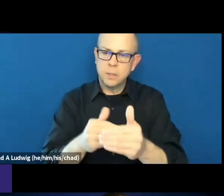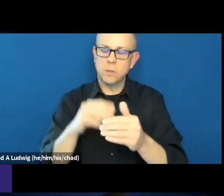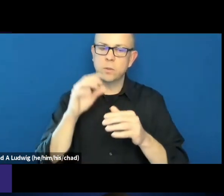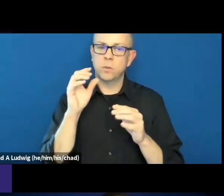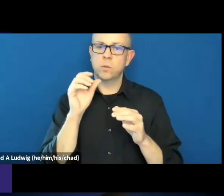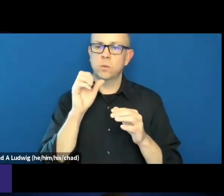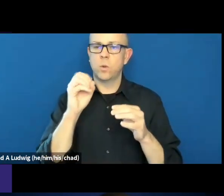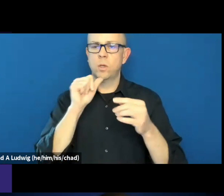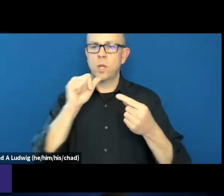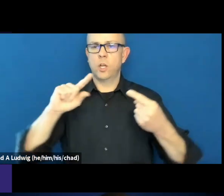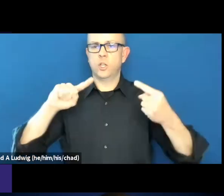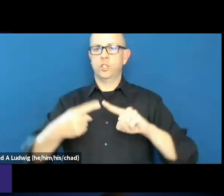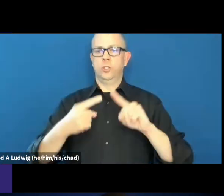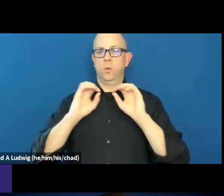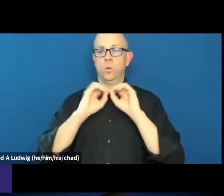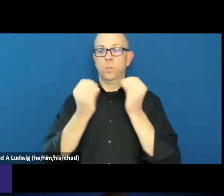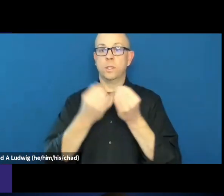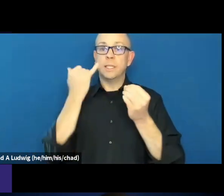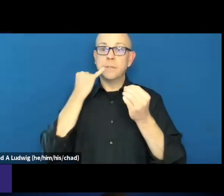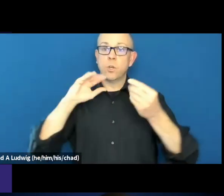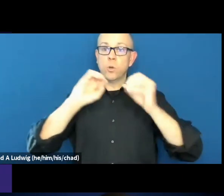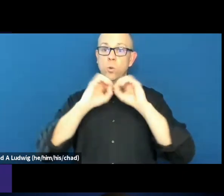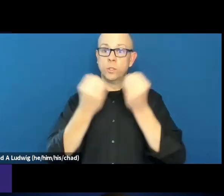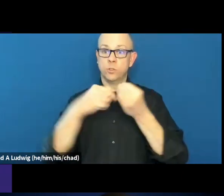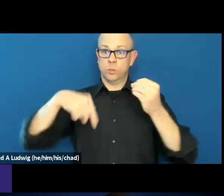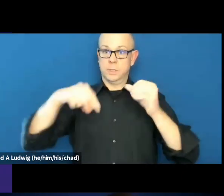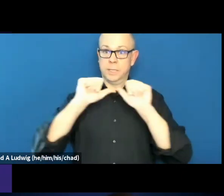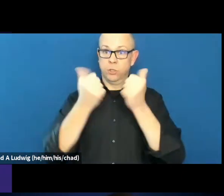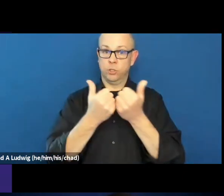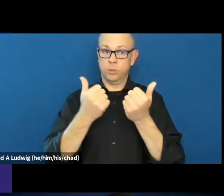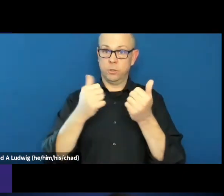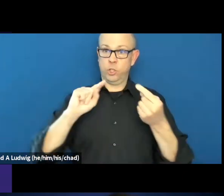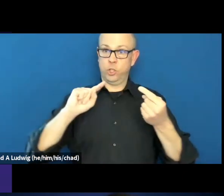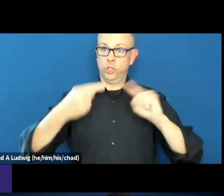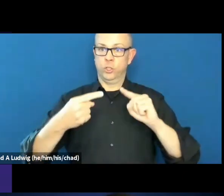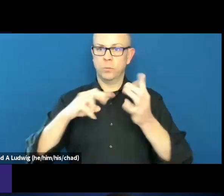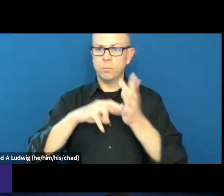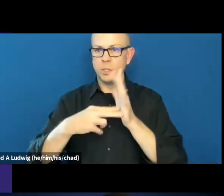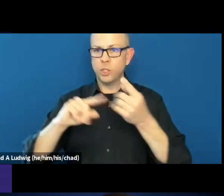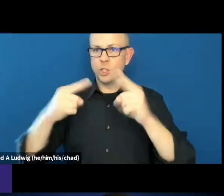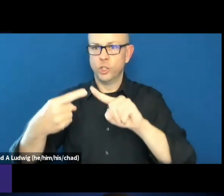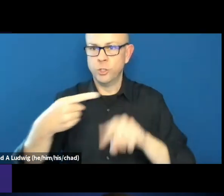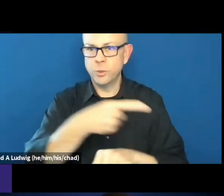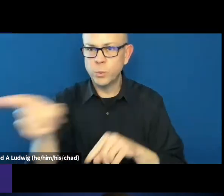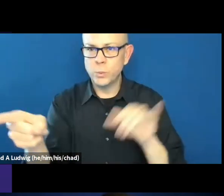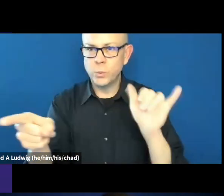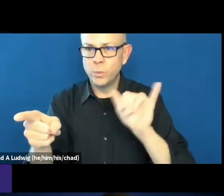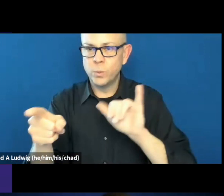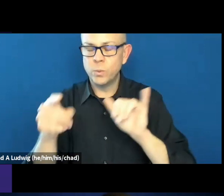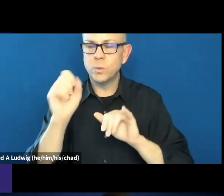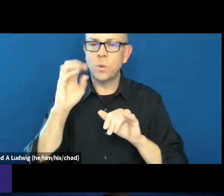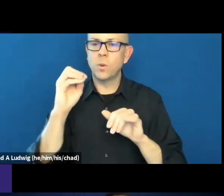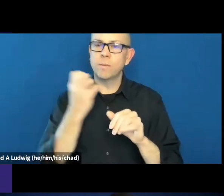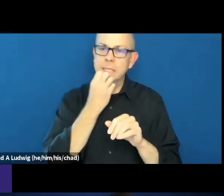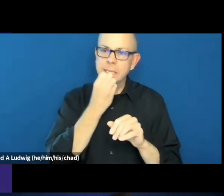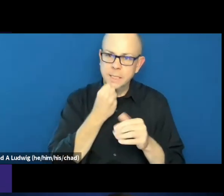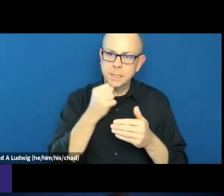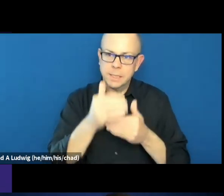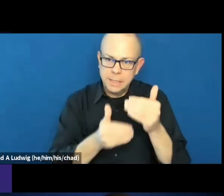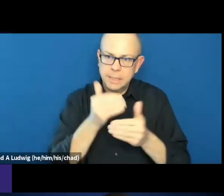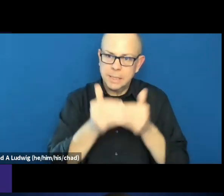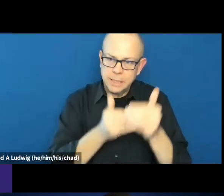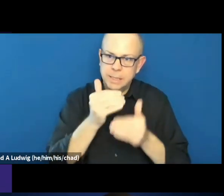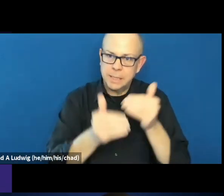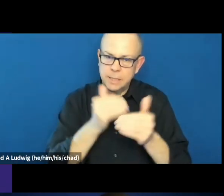We need to grow this program little by little so that our organization is not going to be hurting. If